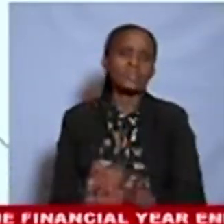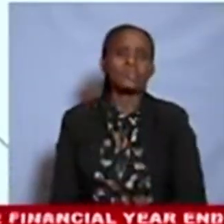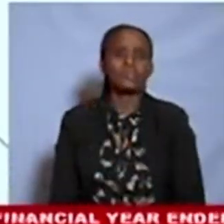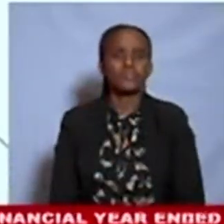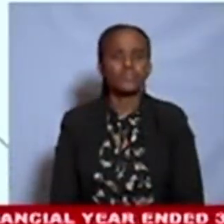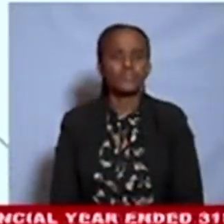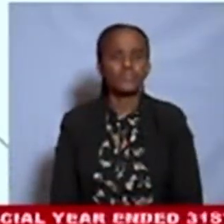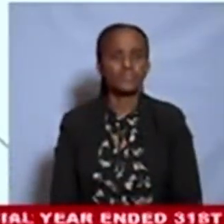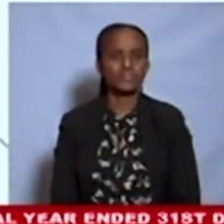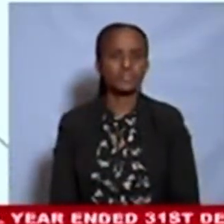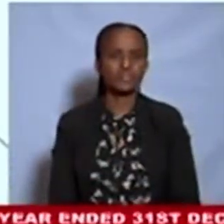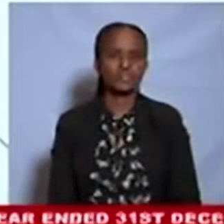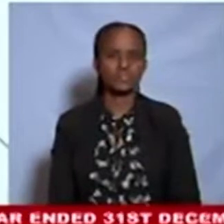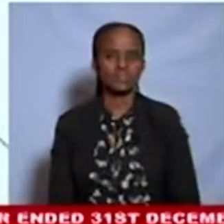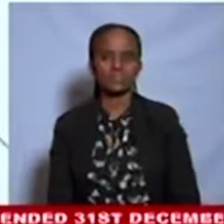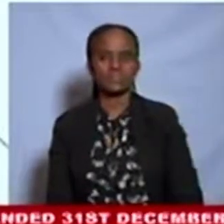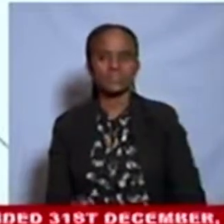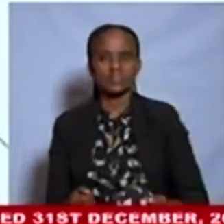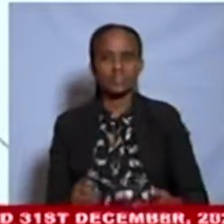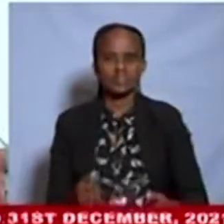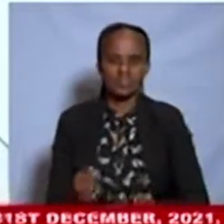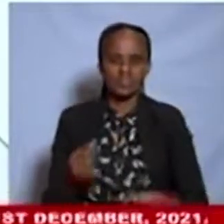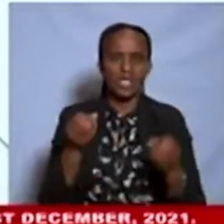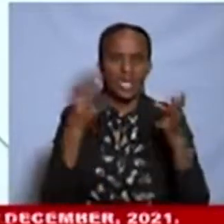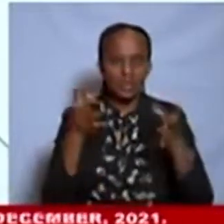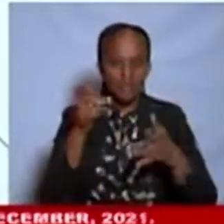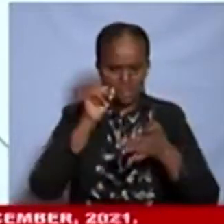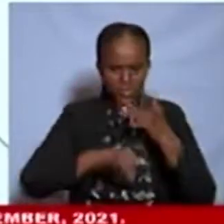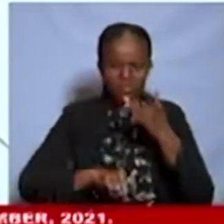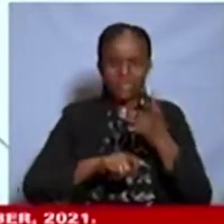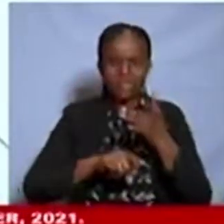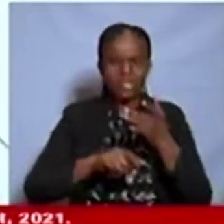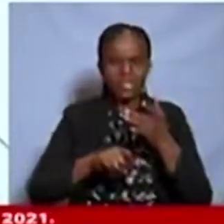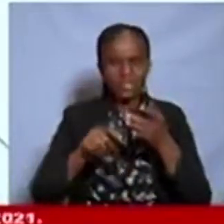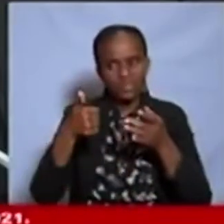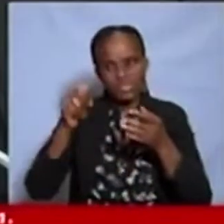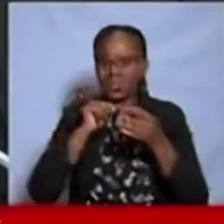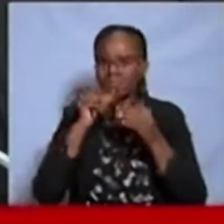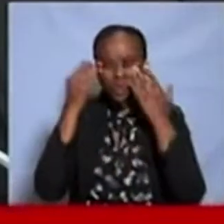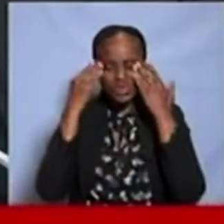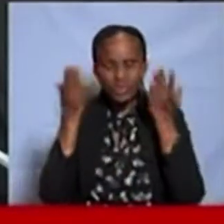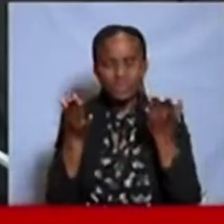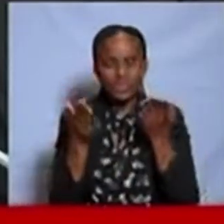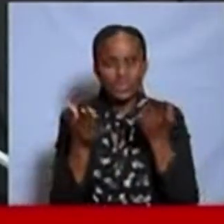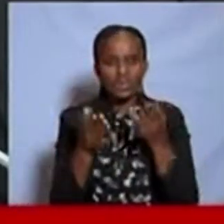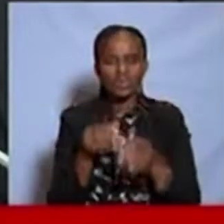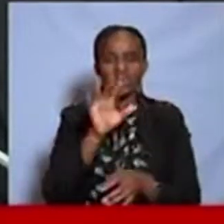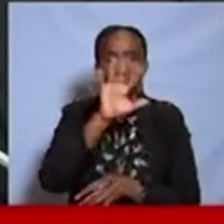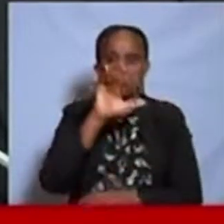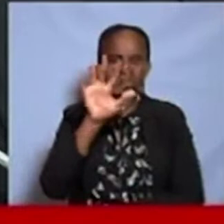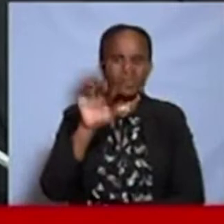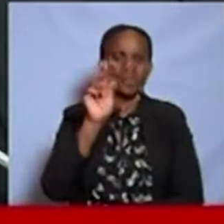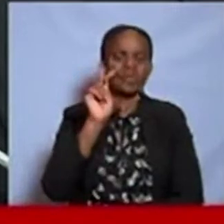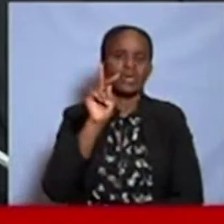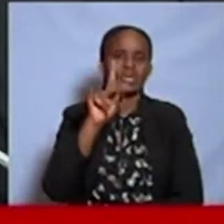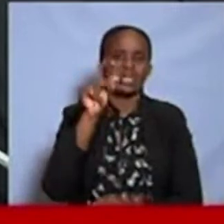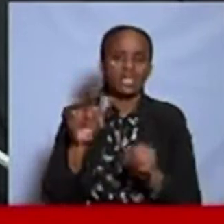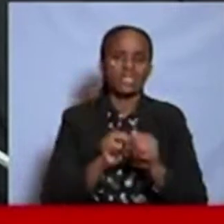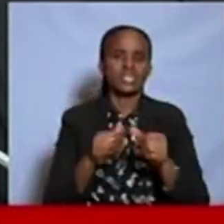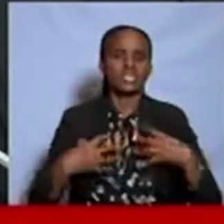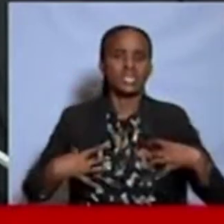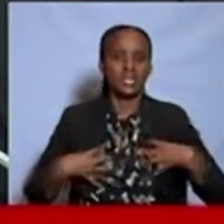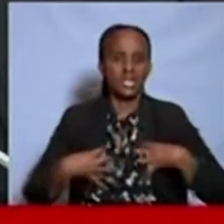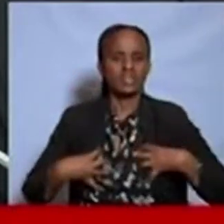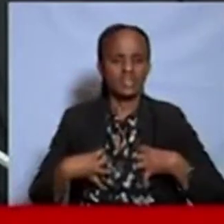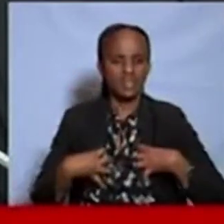twice? So how much do you charge? You're not telling me. You don't know. Well, thank you, Chair. It's 55 kwacha per slaughter. No,